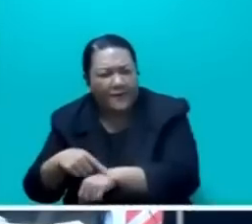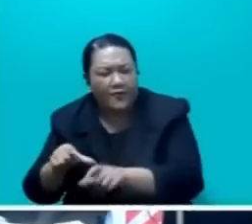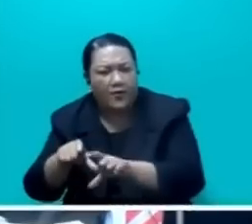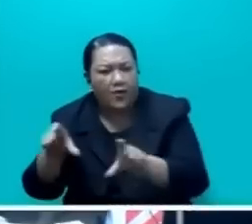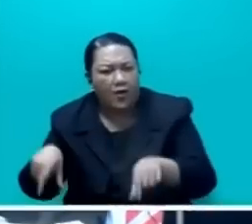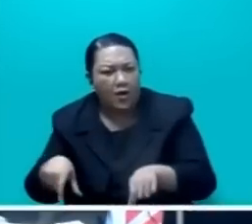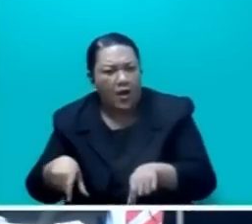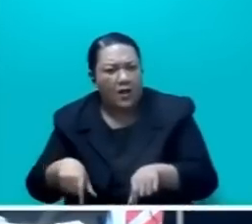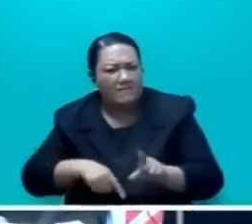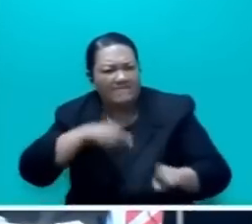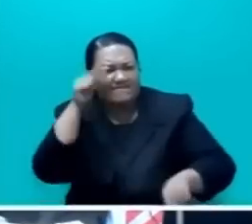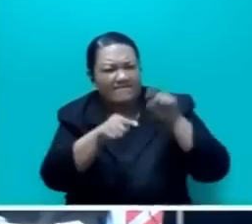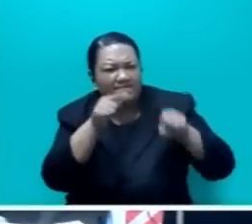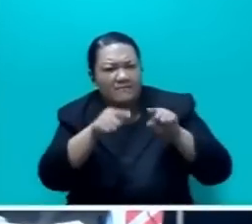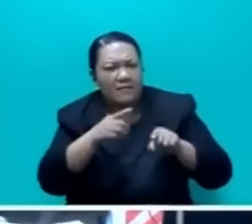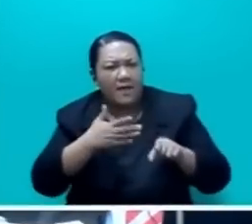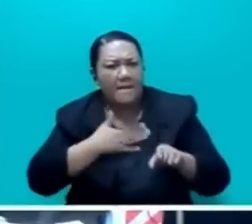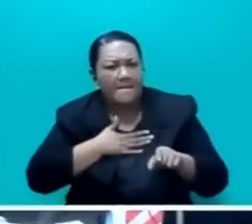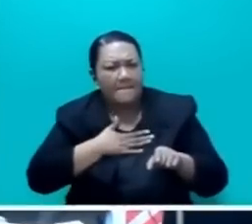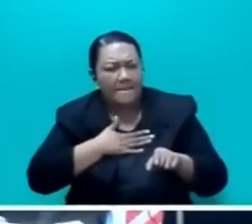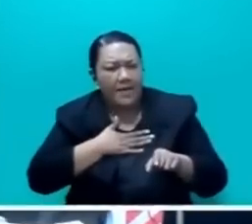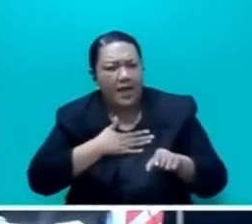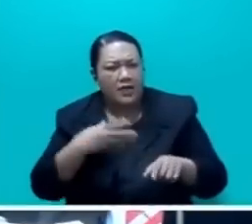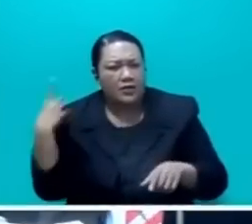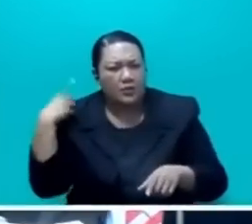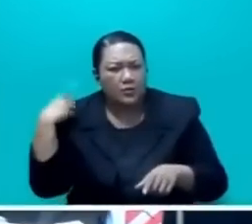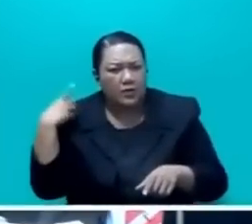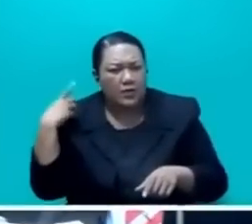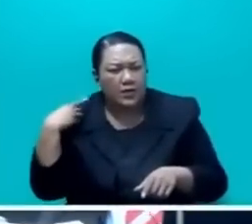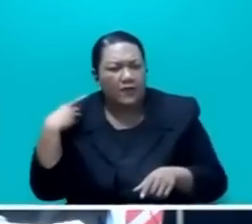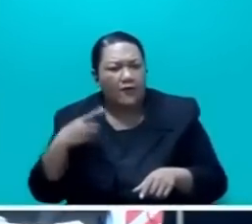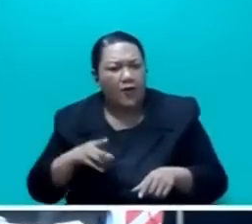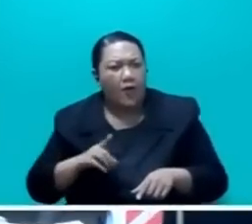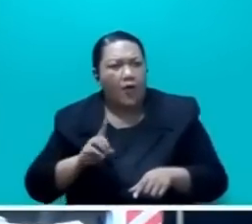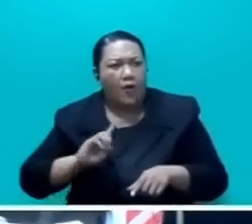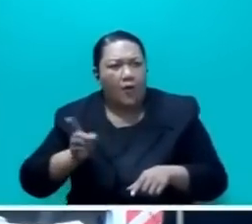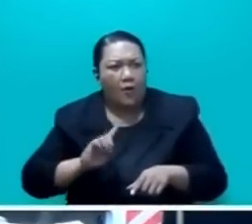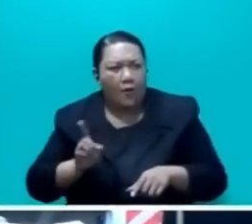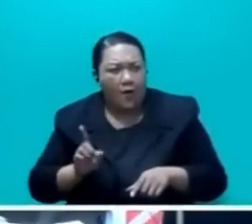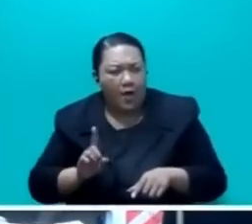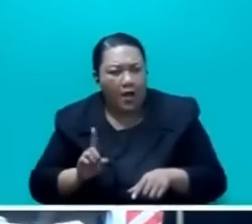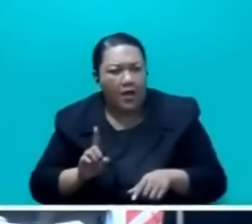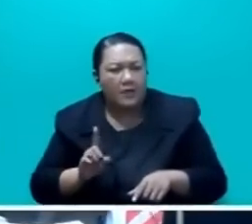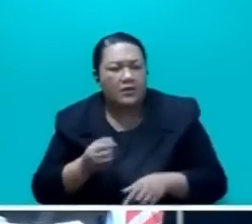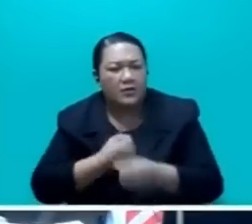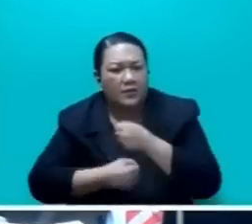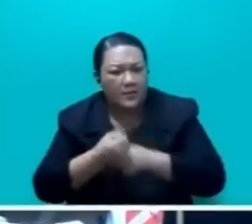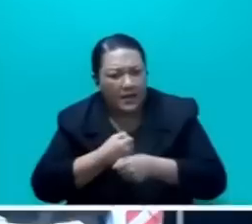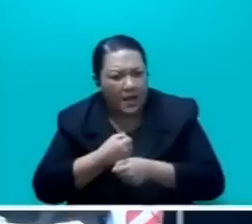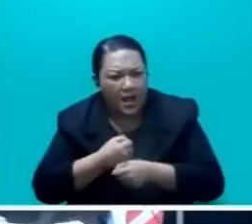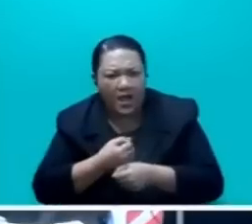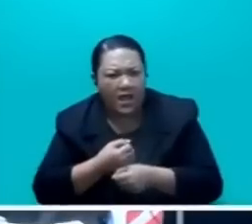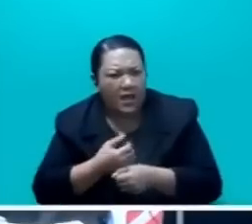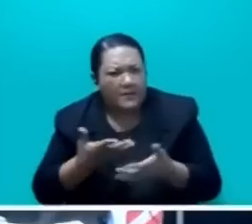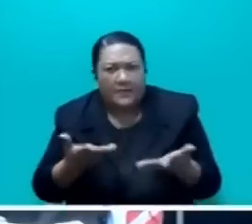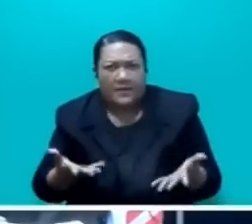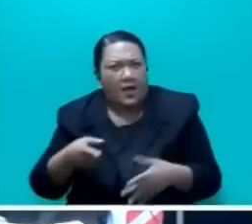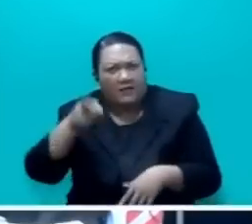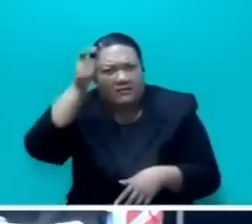separation of powers, the sub judice principle, and what appeared to be a prima facie case of contempt of court.